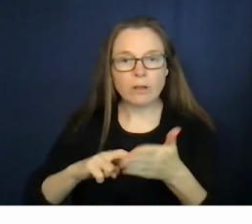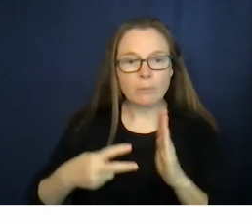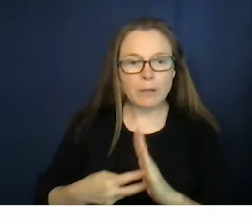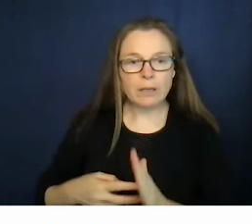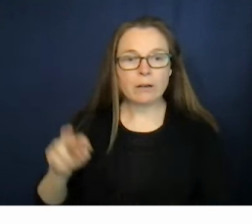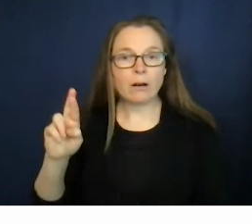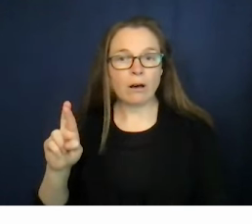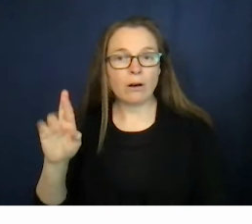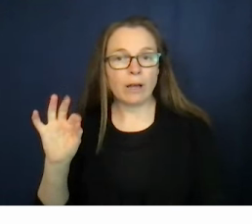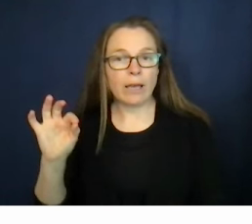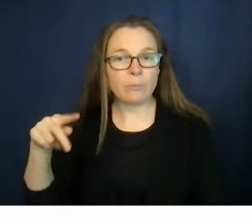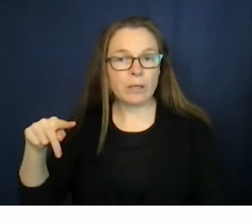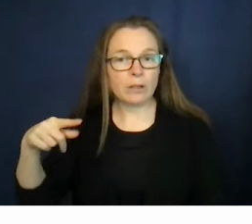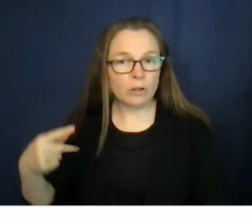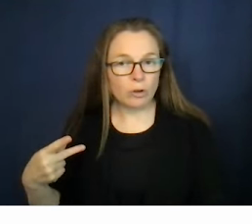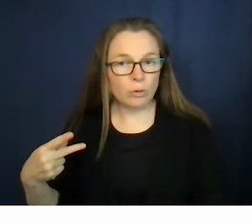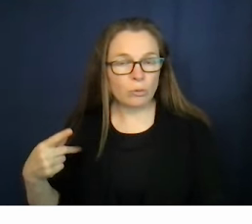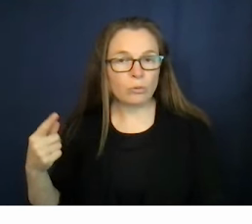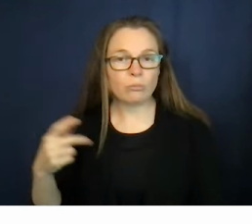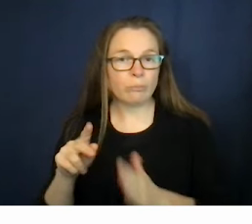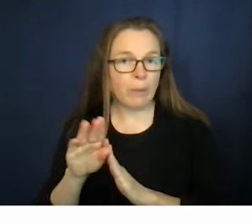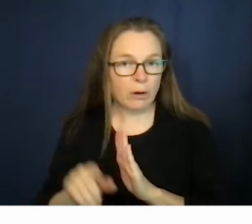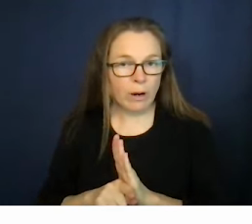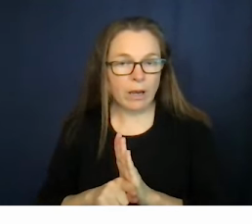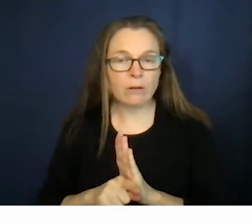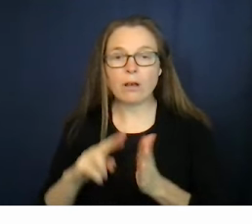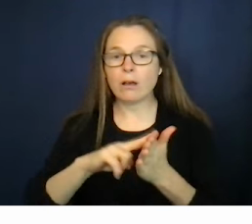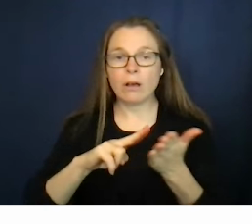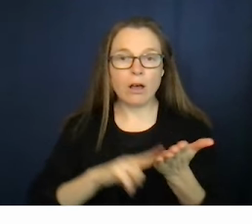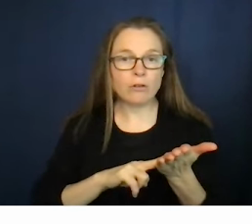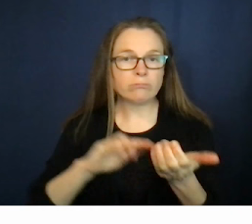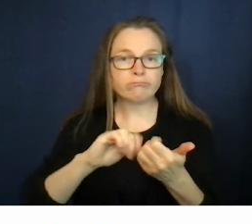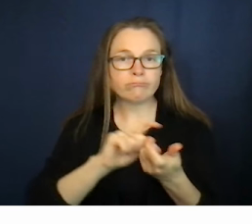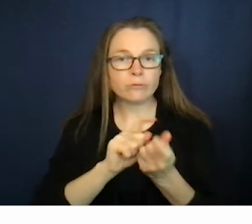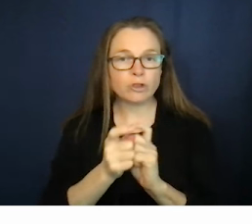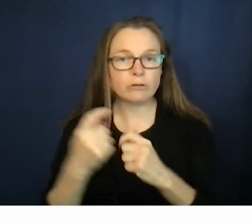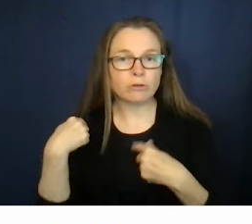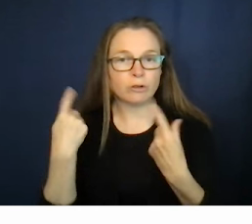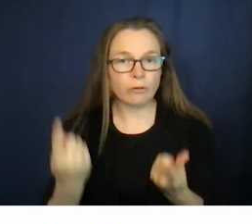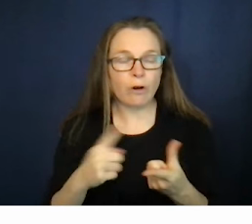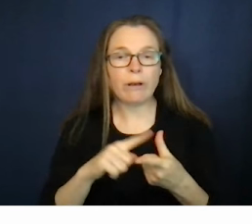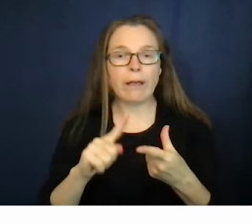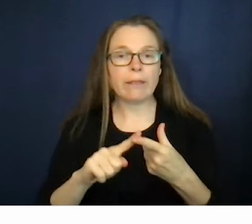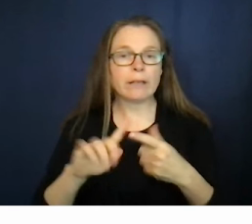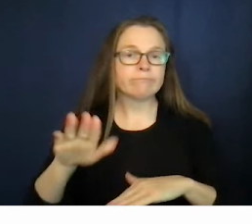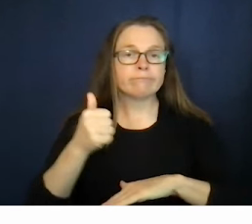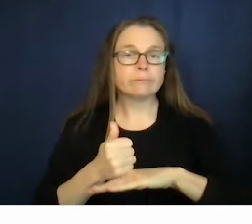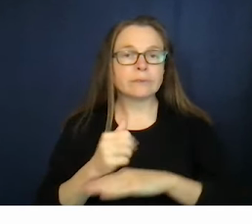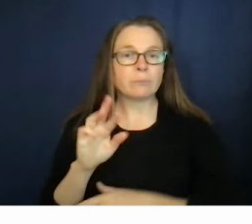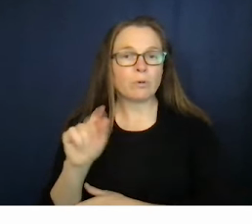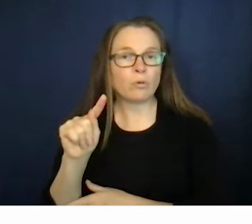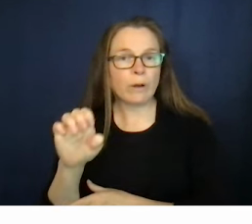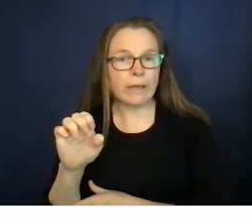RFPQ background, contracts evolution, and then we will dive into setting a rate, which involves